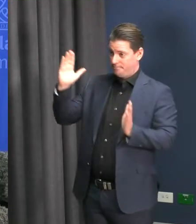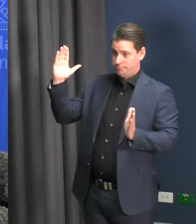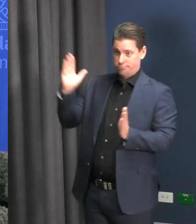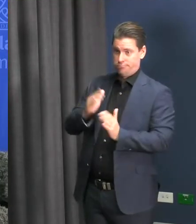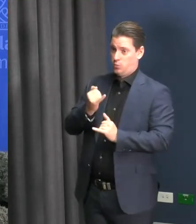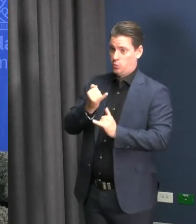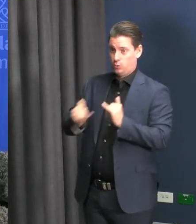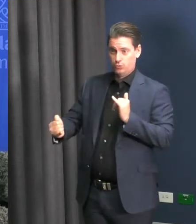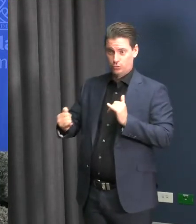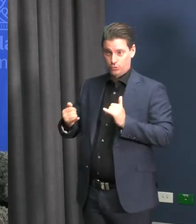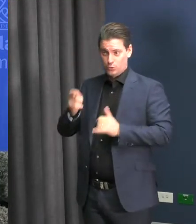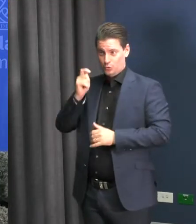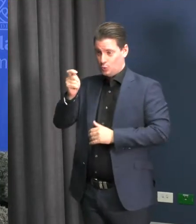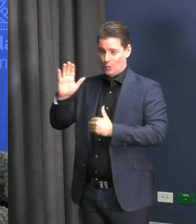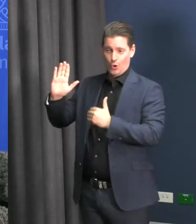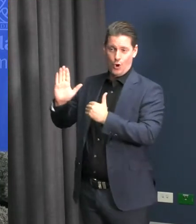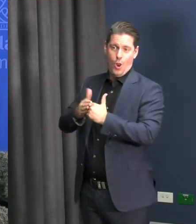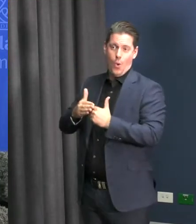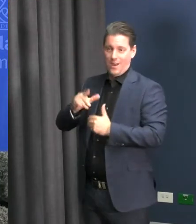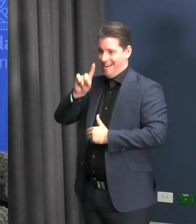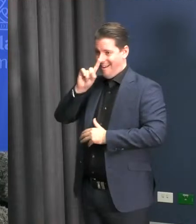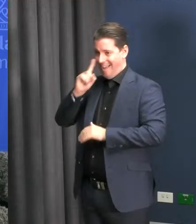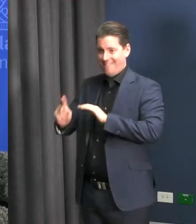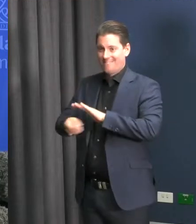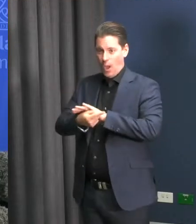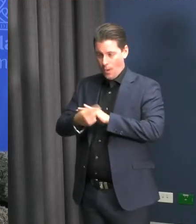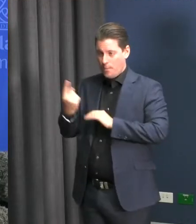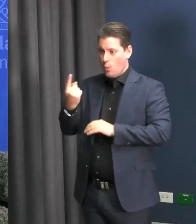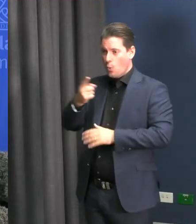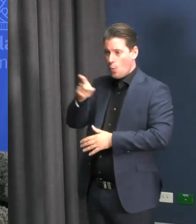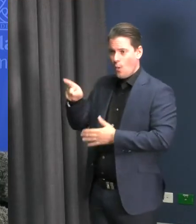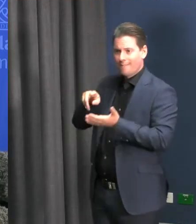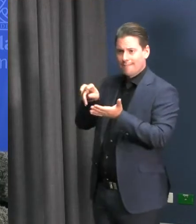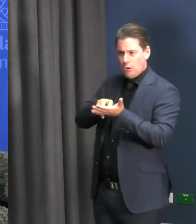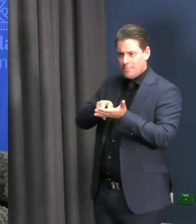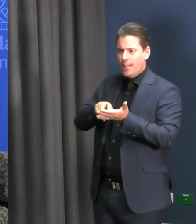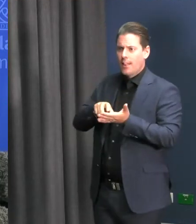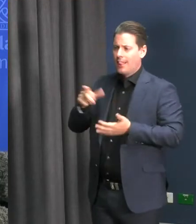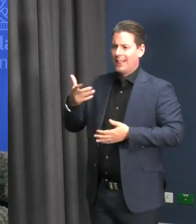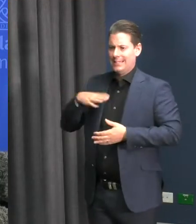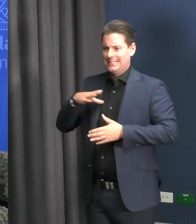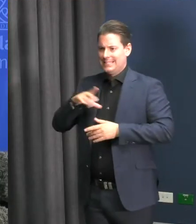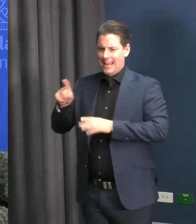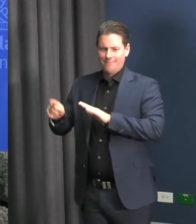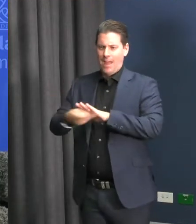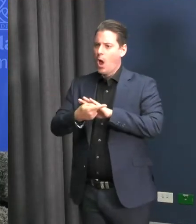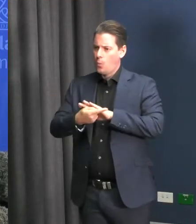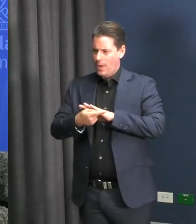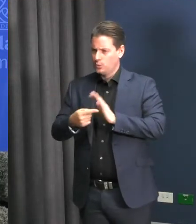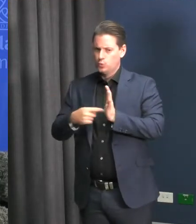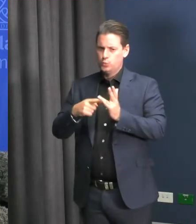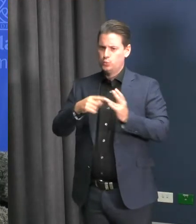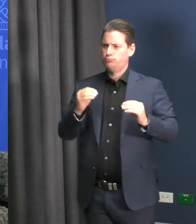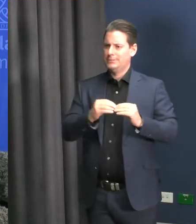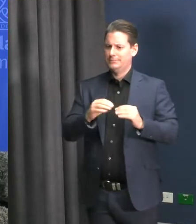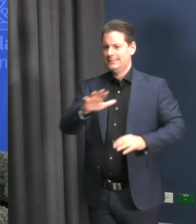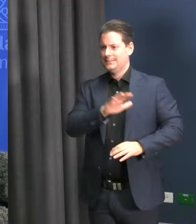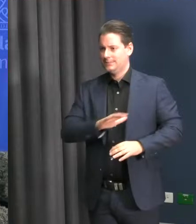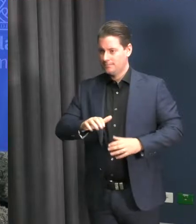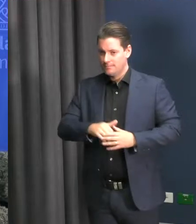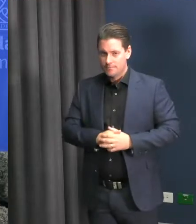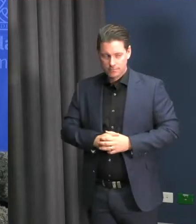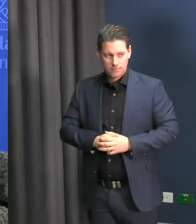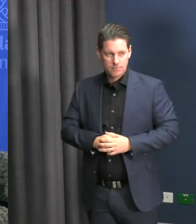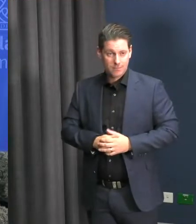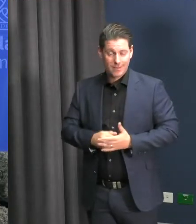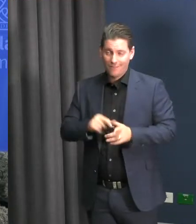with particularly those vulnerable people on those communities to be able to make sure that people are safe. Again, whatever decision people